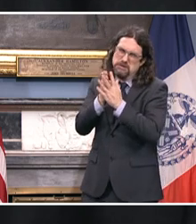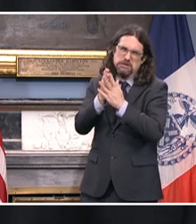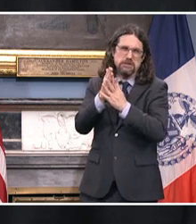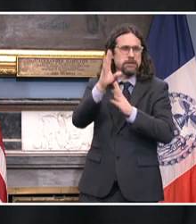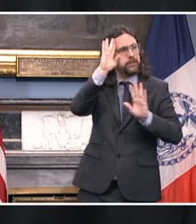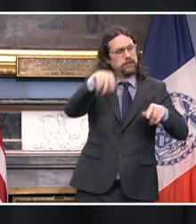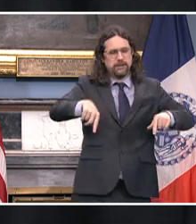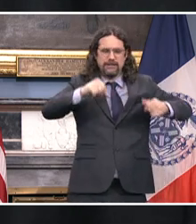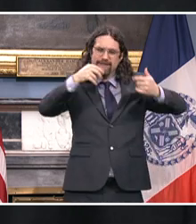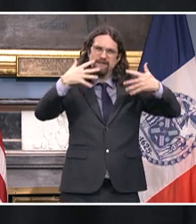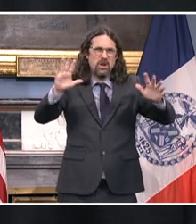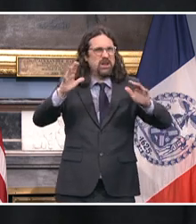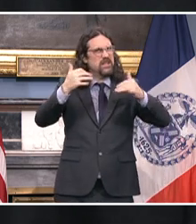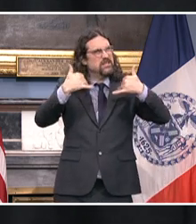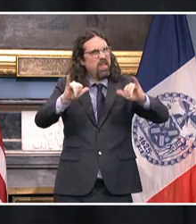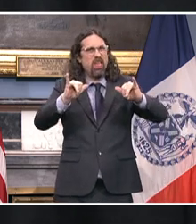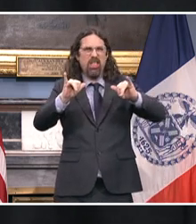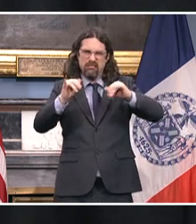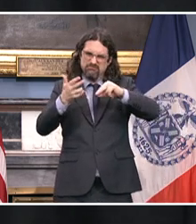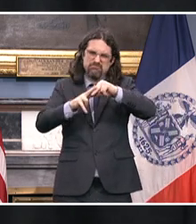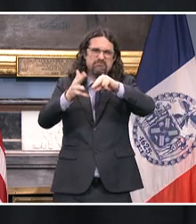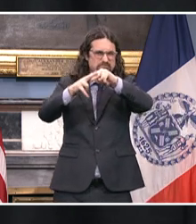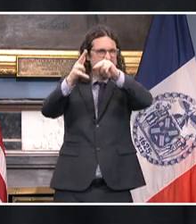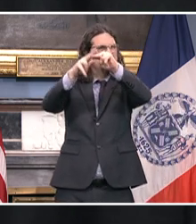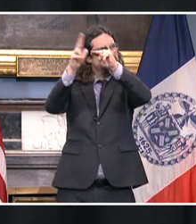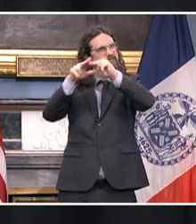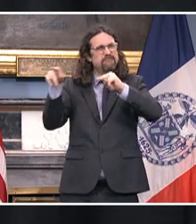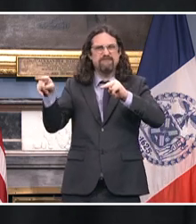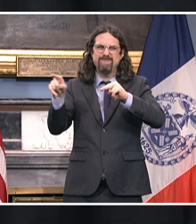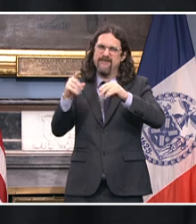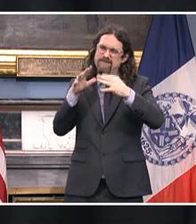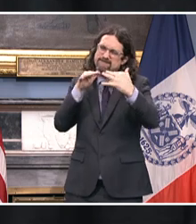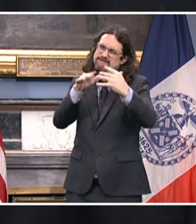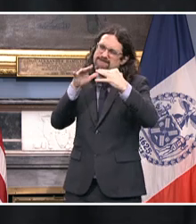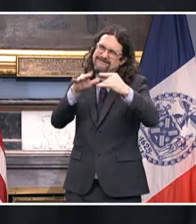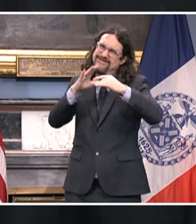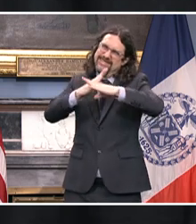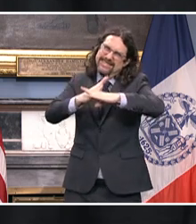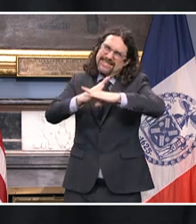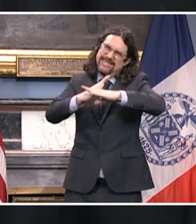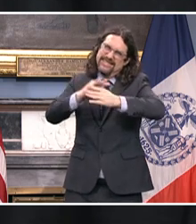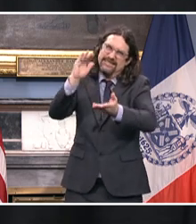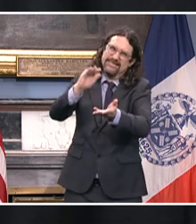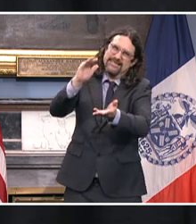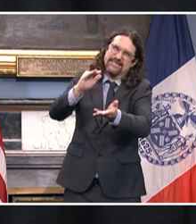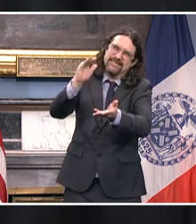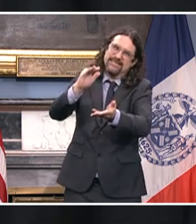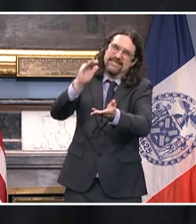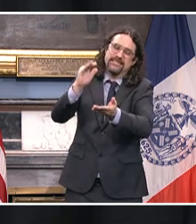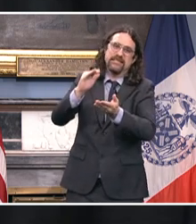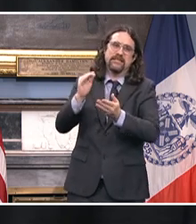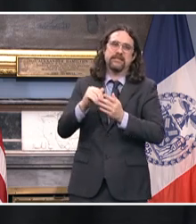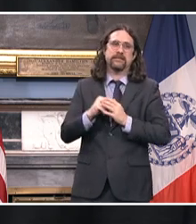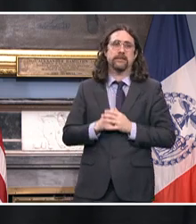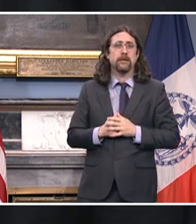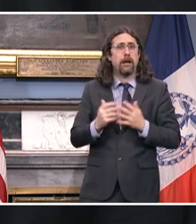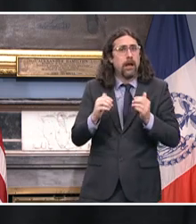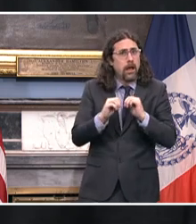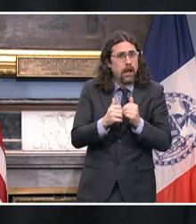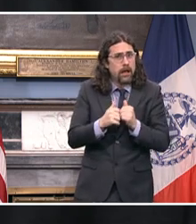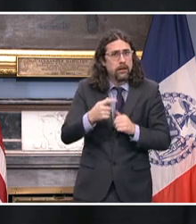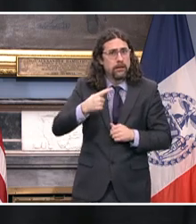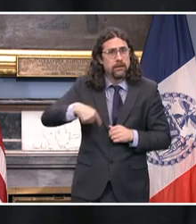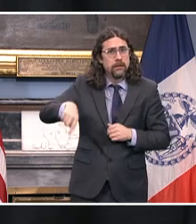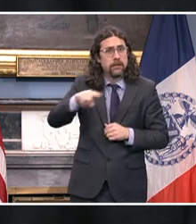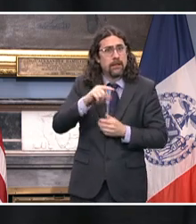them some relief, a place like this to draw off some of the patients, getting them the military medical personnel who have served so nobly